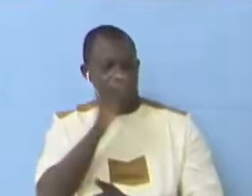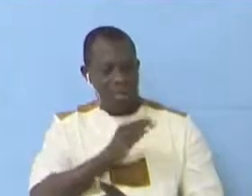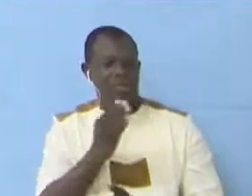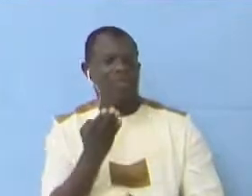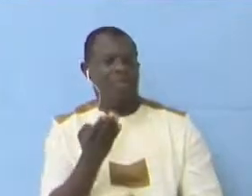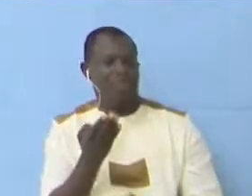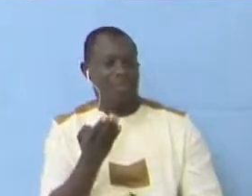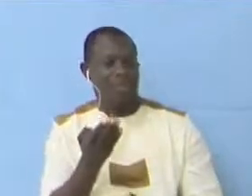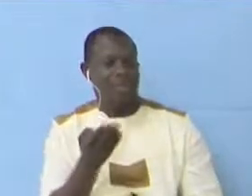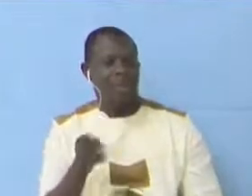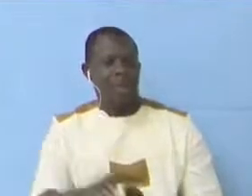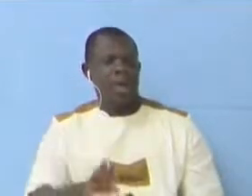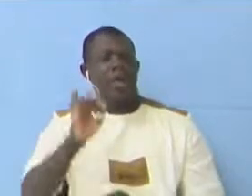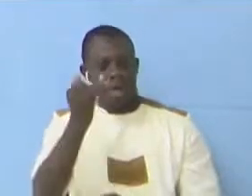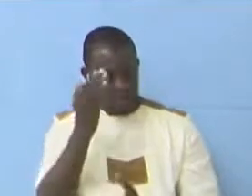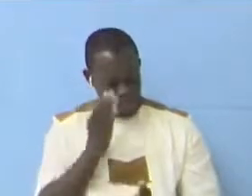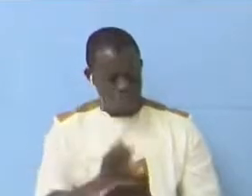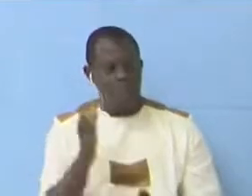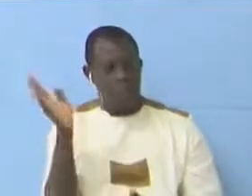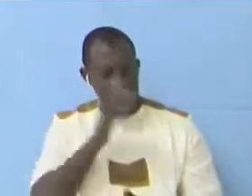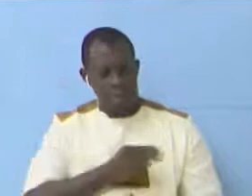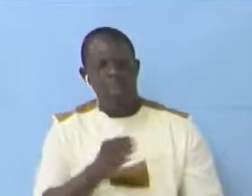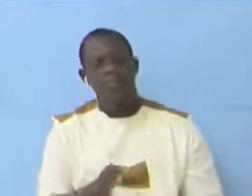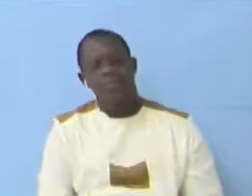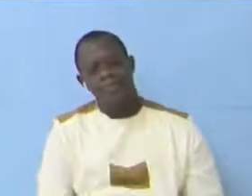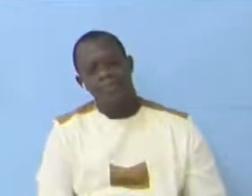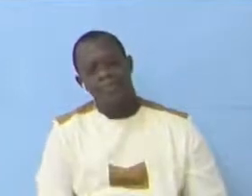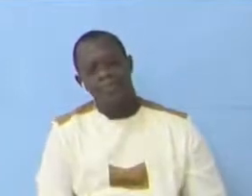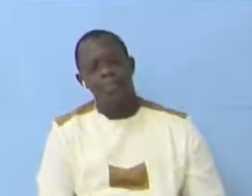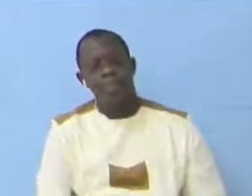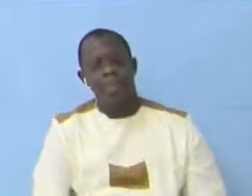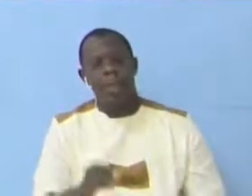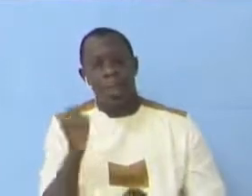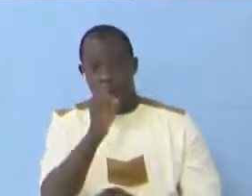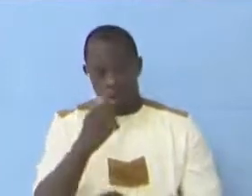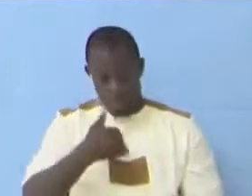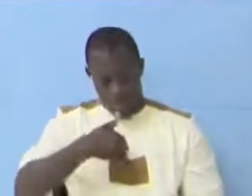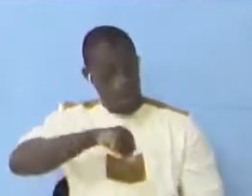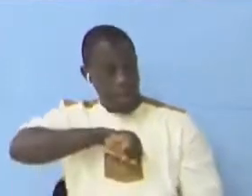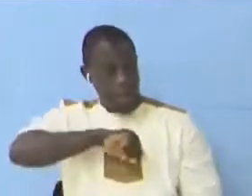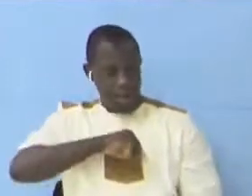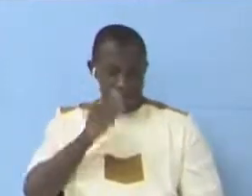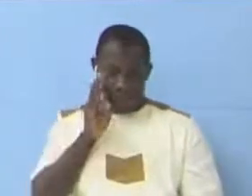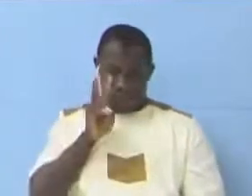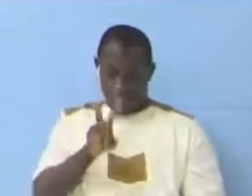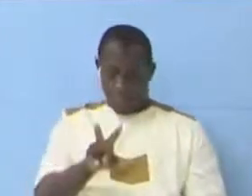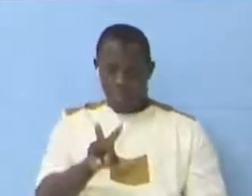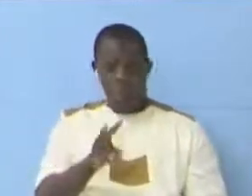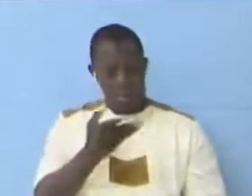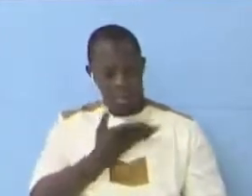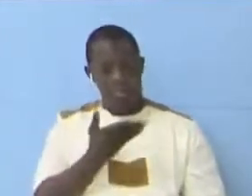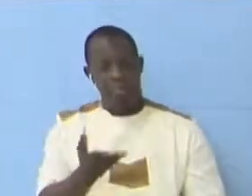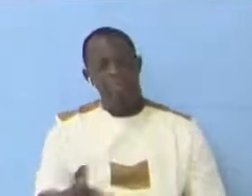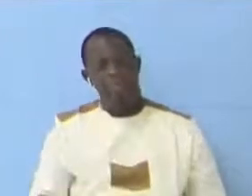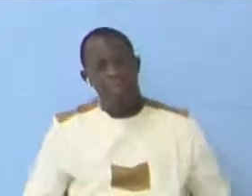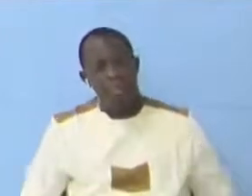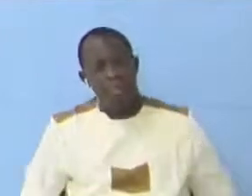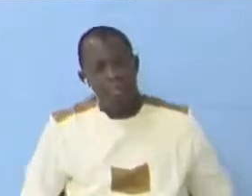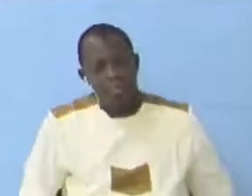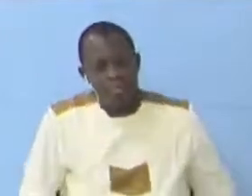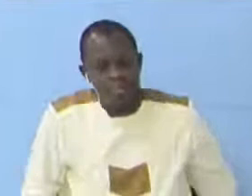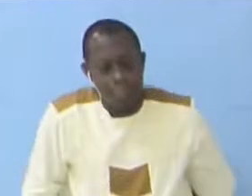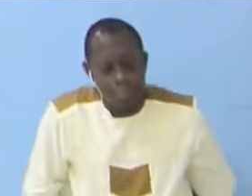booba fen la. Well, certainly yes. waaw. Proceed. Because I saw it myself. gisal naa ko suma bopp. I